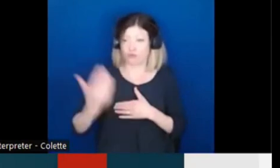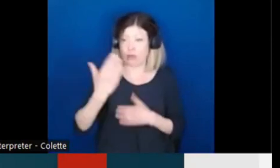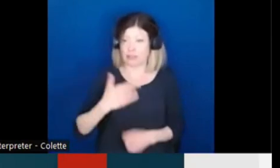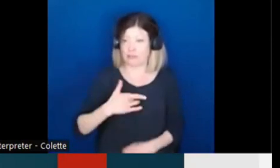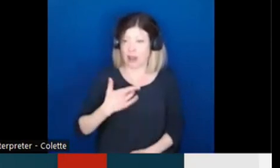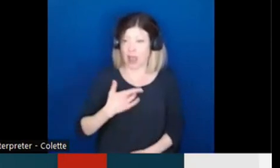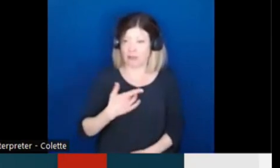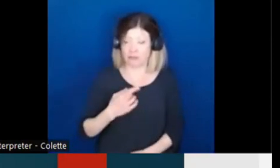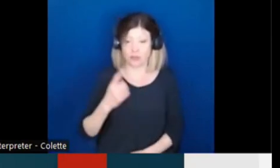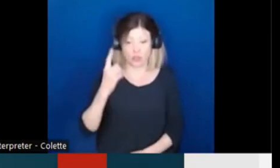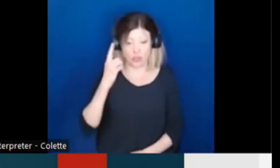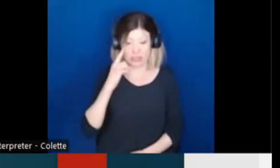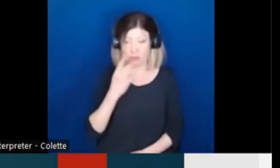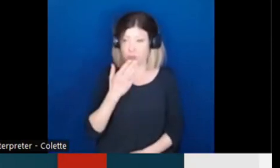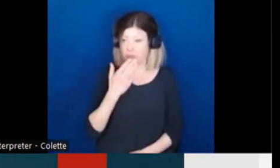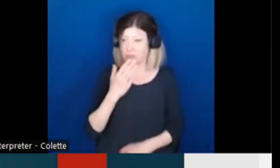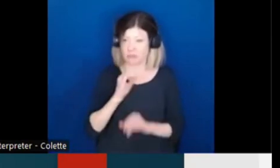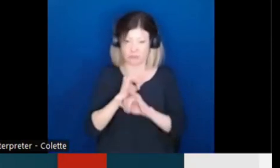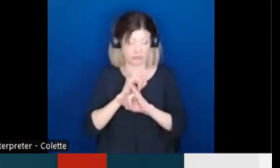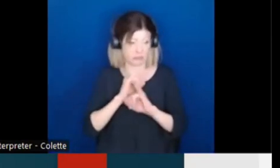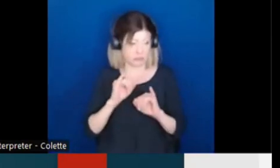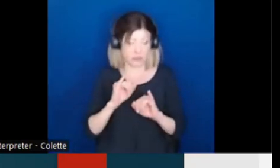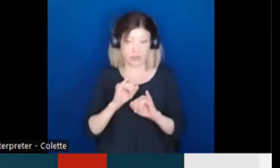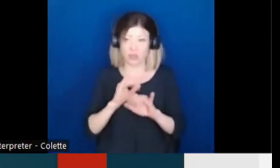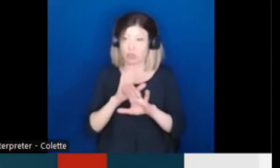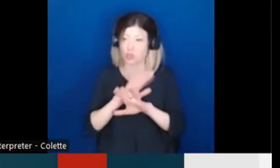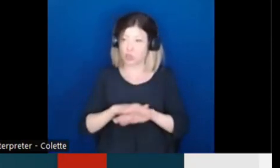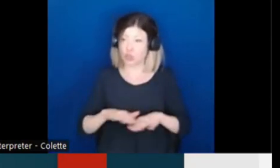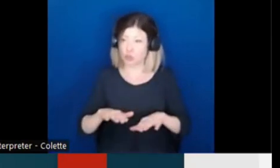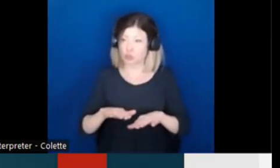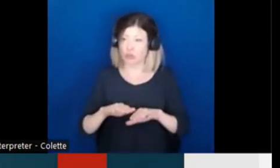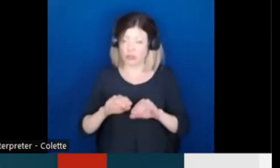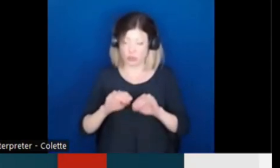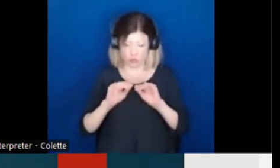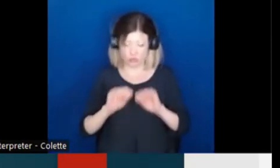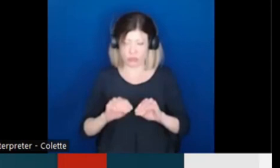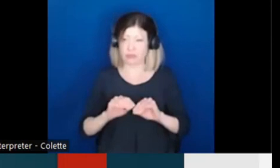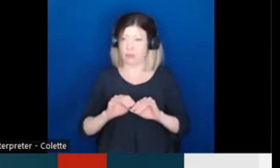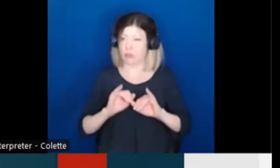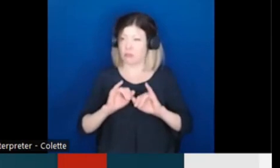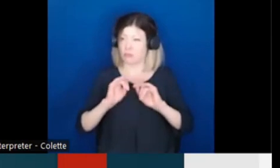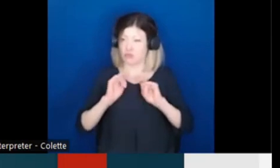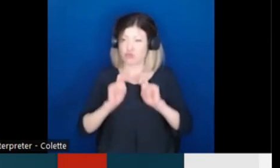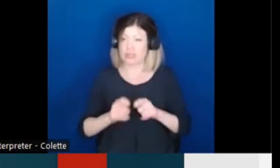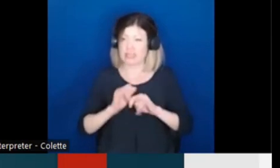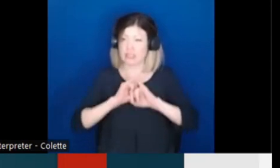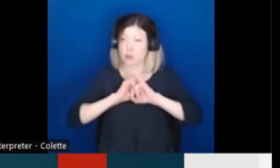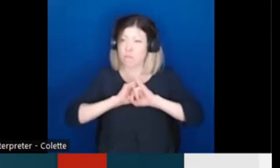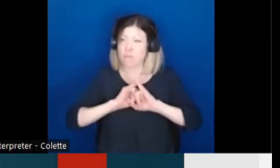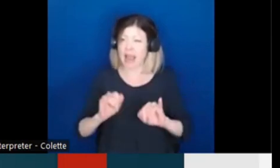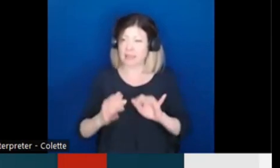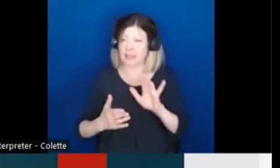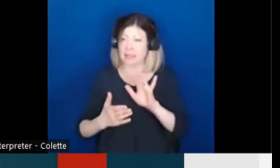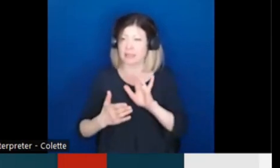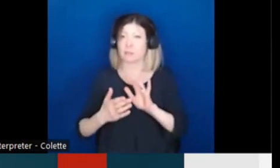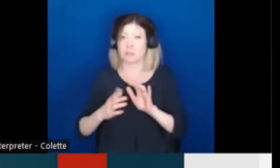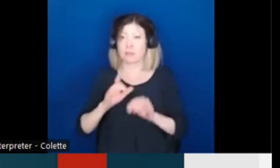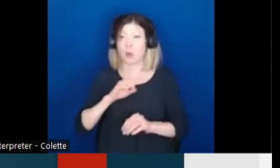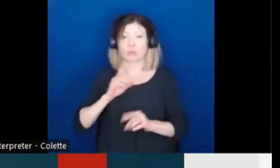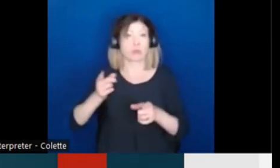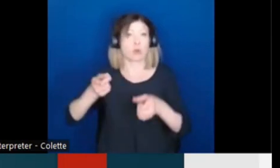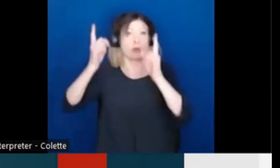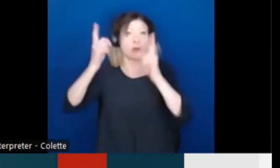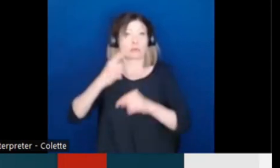incredibly hypocritical that children were treated like this in the name of Christianity. She blamed it on the death of her sisters. In Jane Eyre,